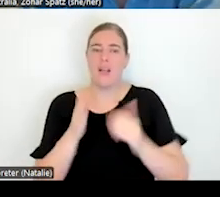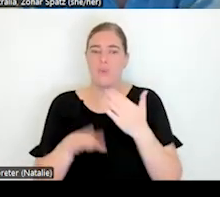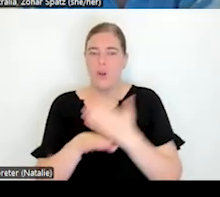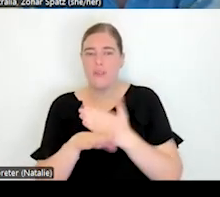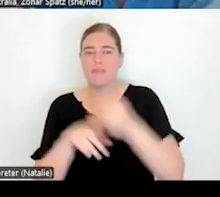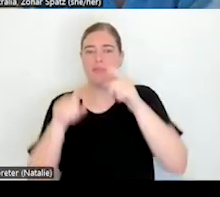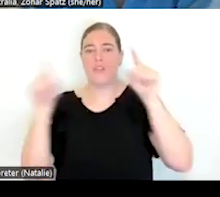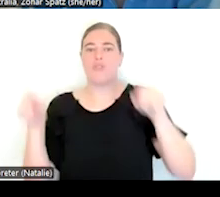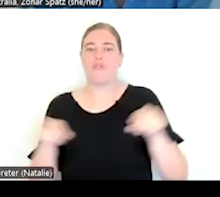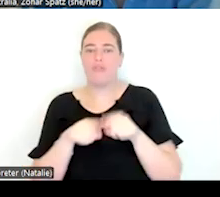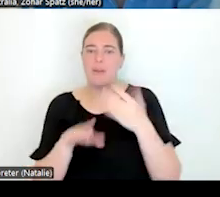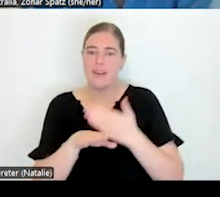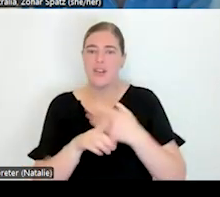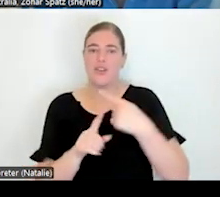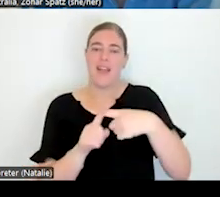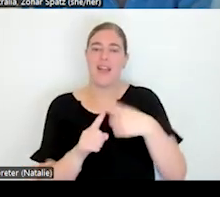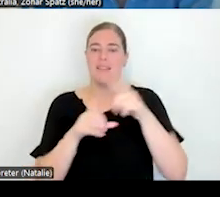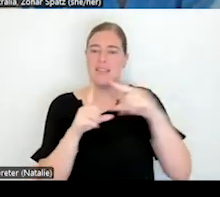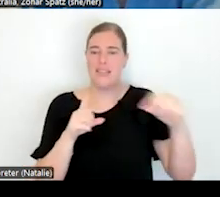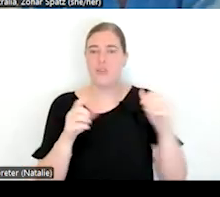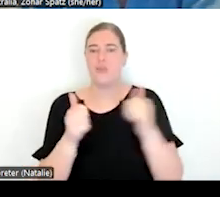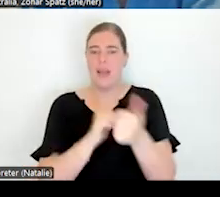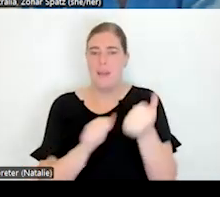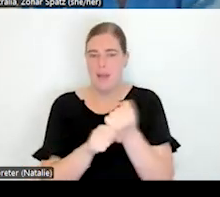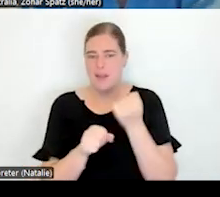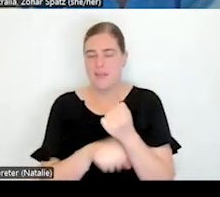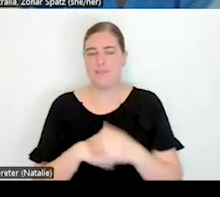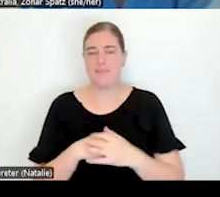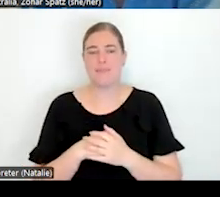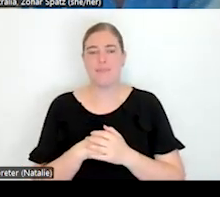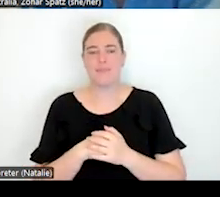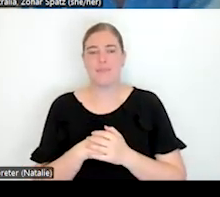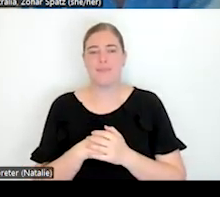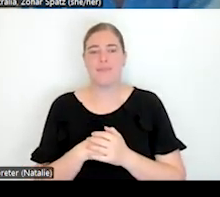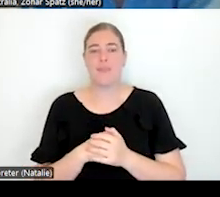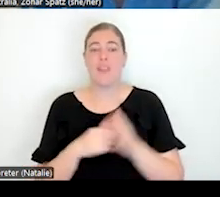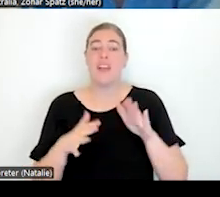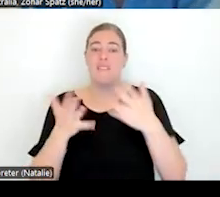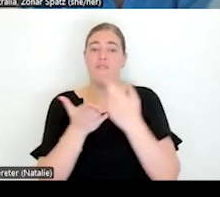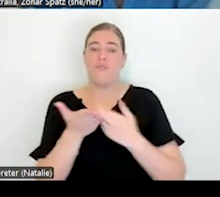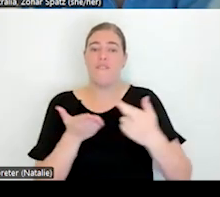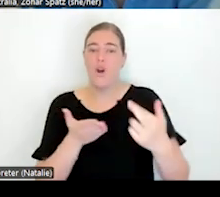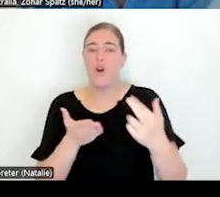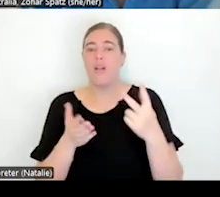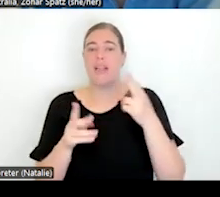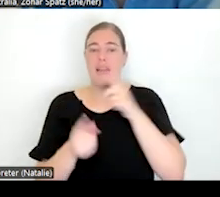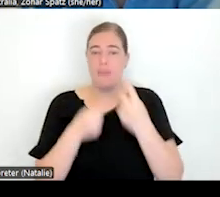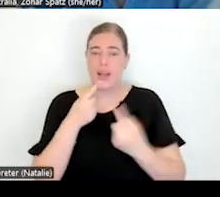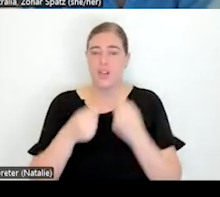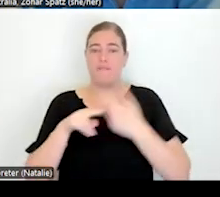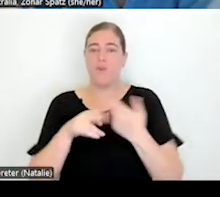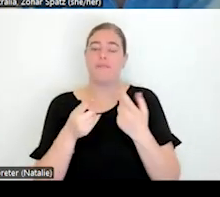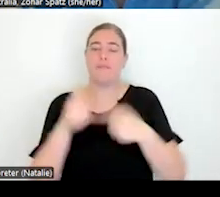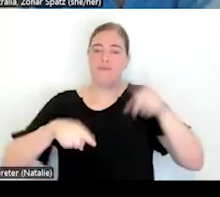screen practitioners, and digital game makers. Provide referral information for a range of government and